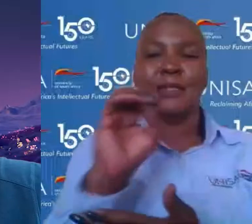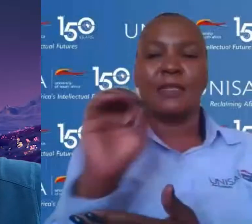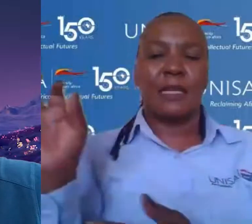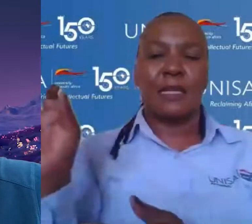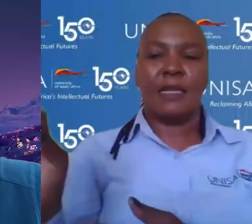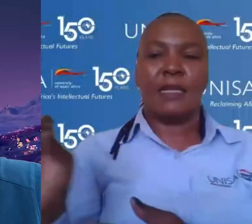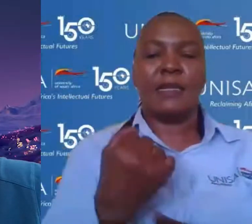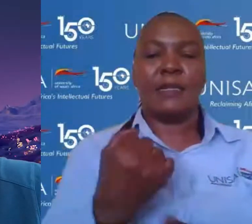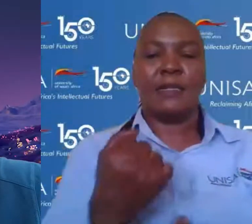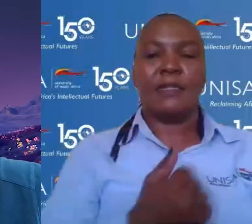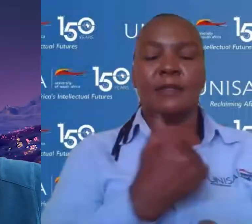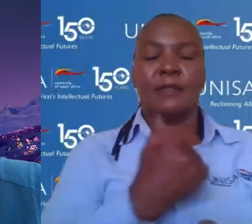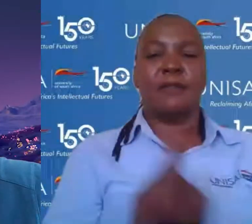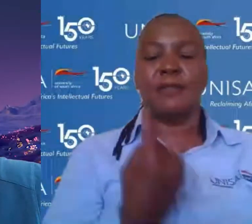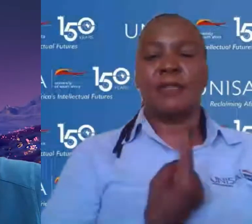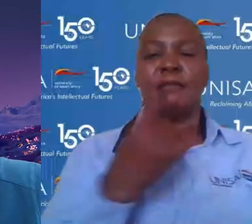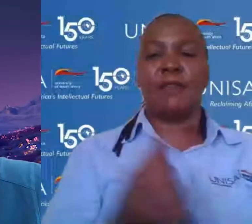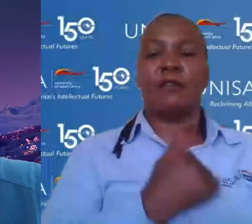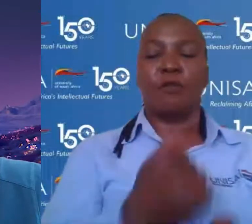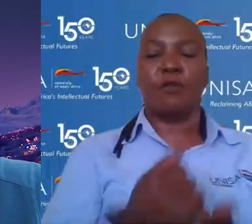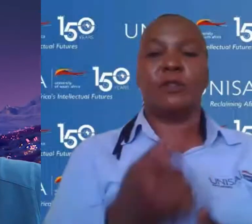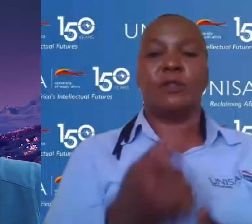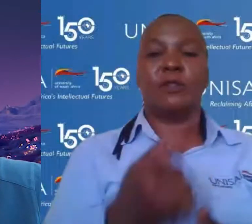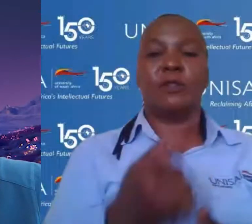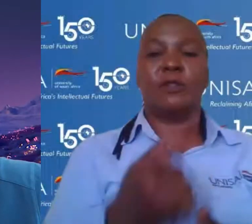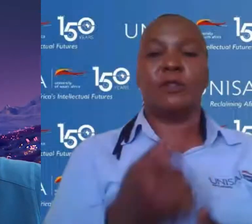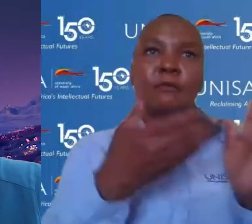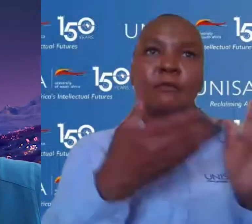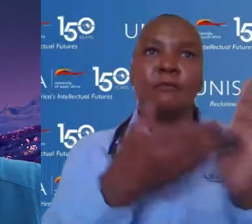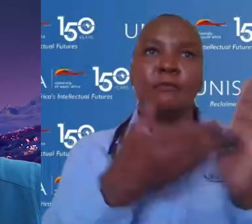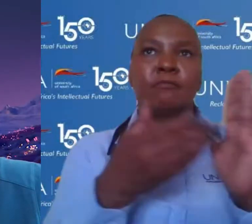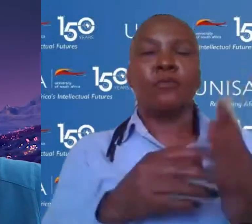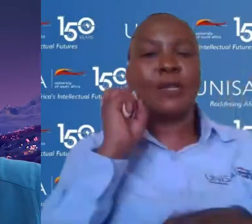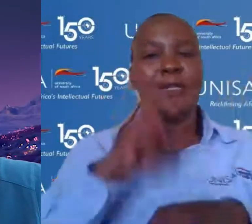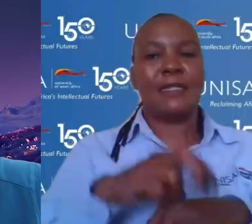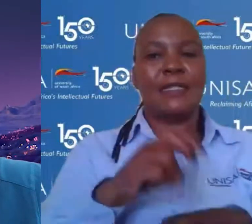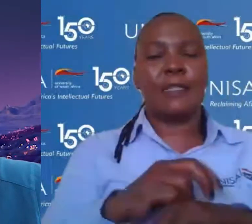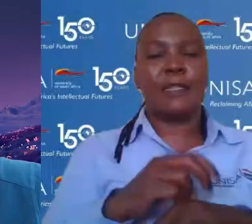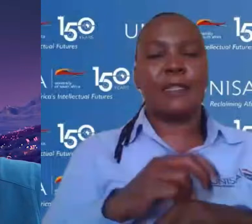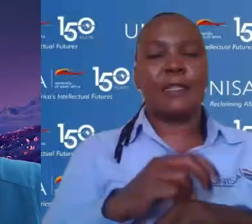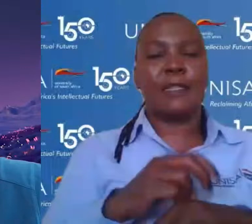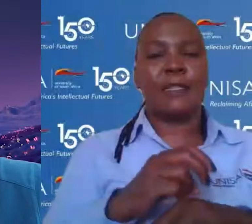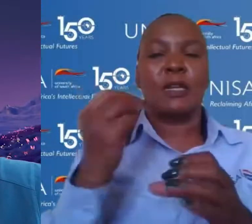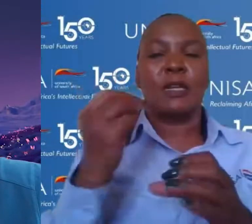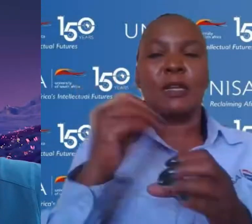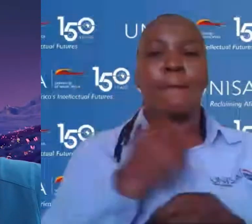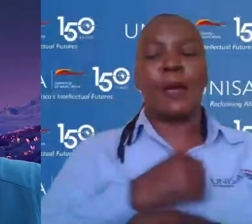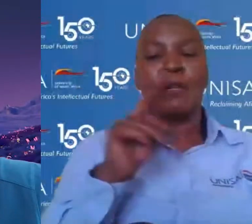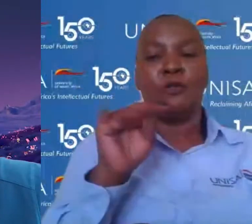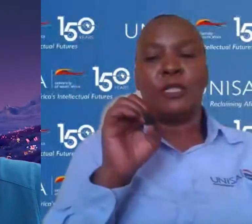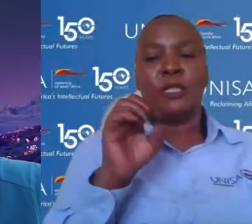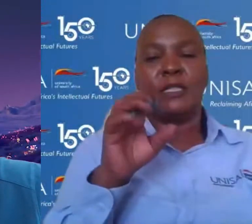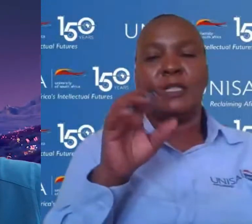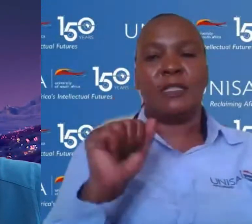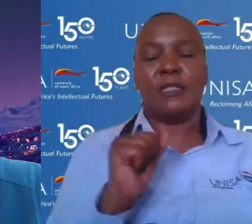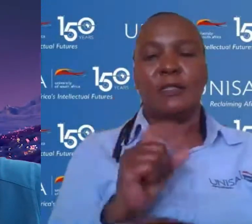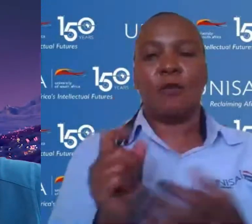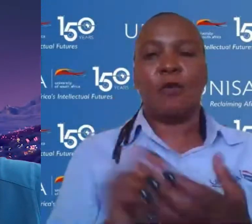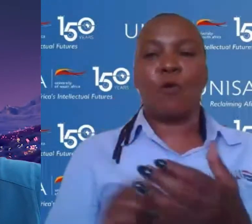you would just click on it, and then you would need to log in with your My UNISA login